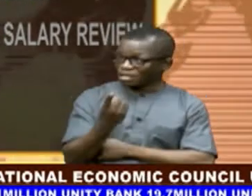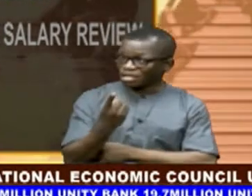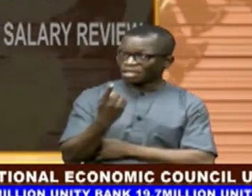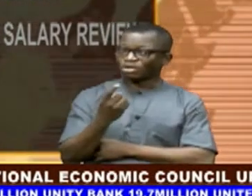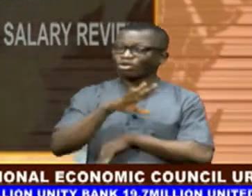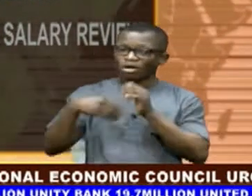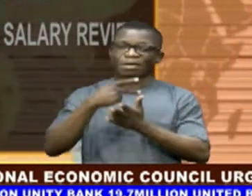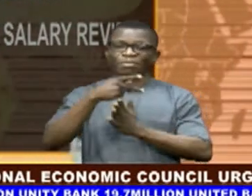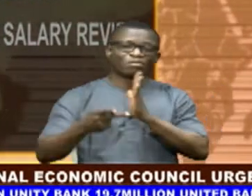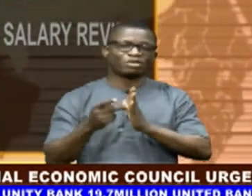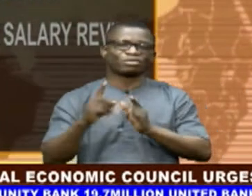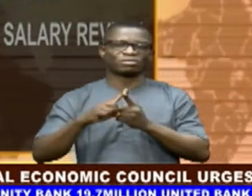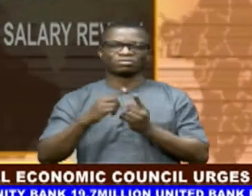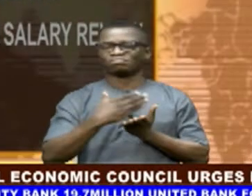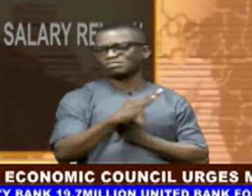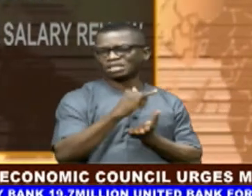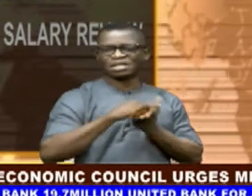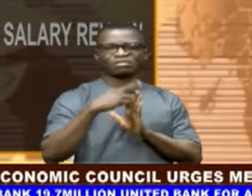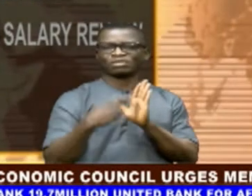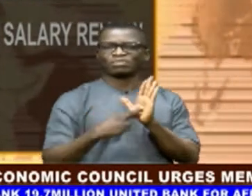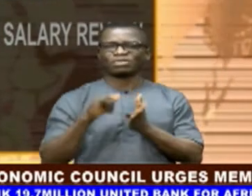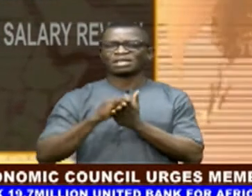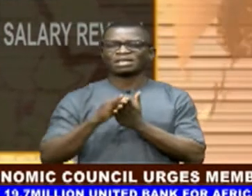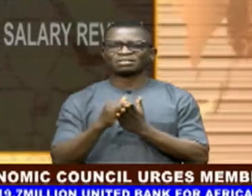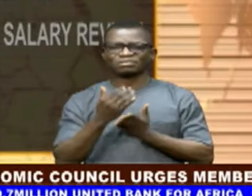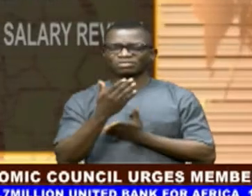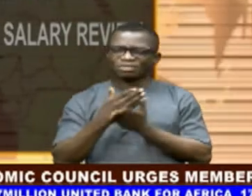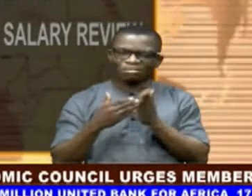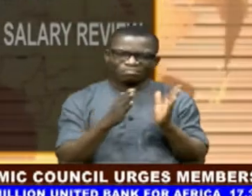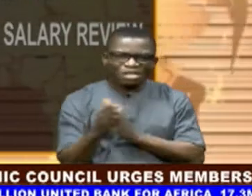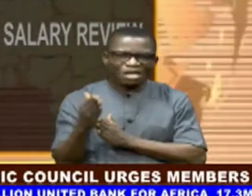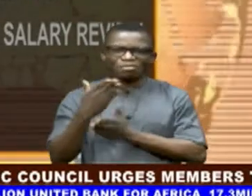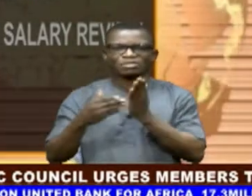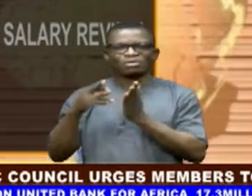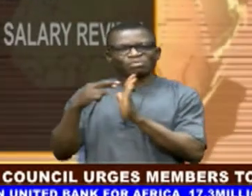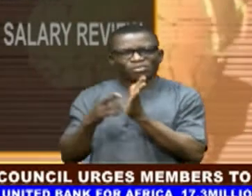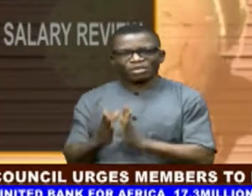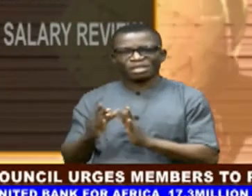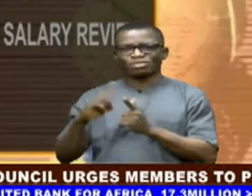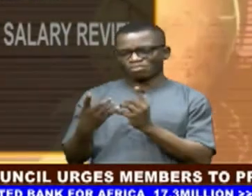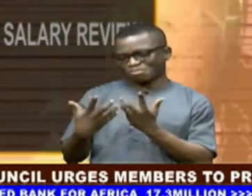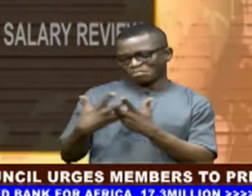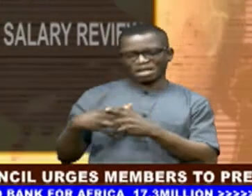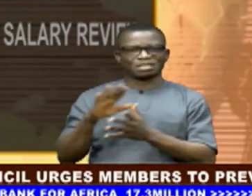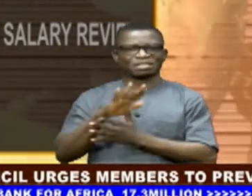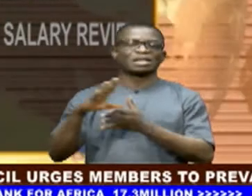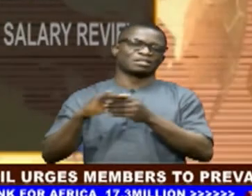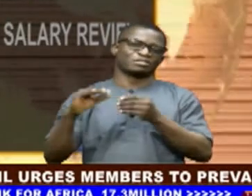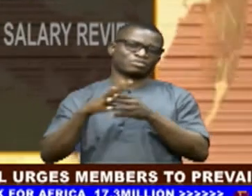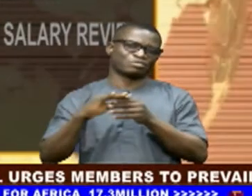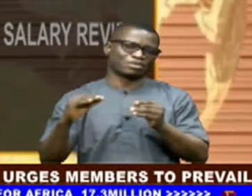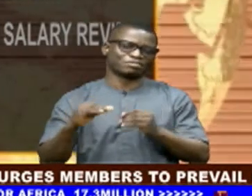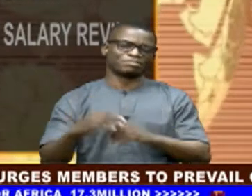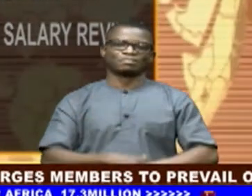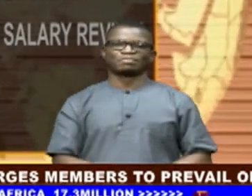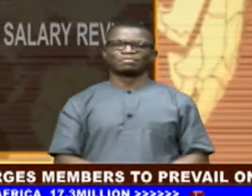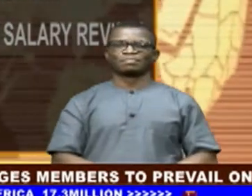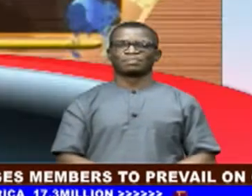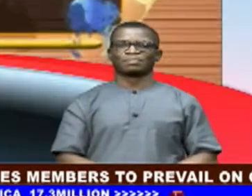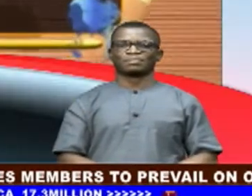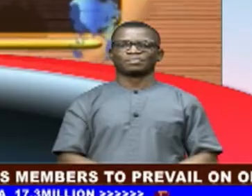as it is a total fabrication of an interview by the reporter to suit the narrative of their interest.